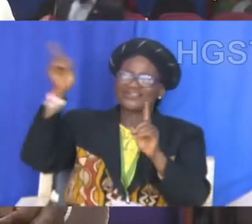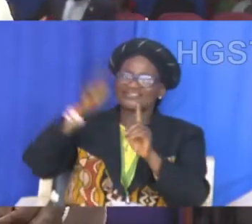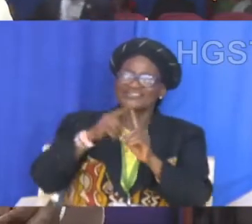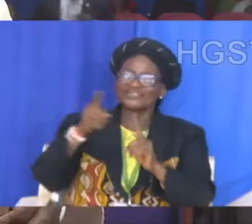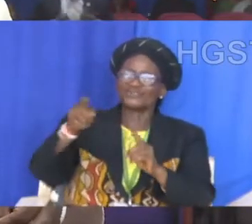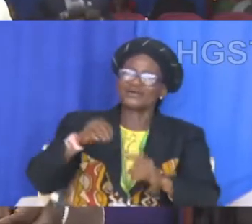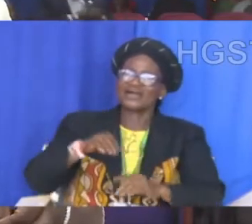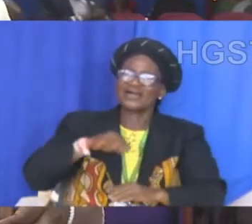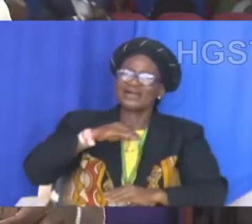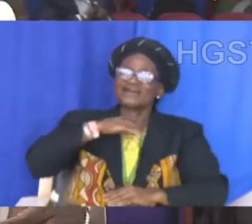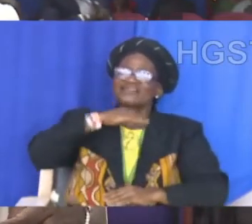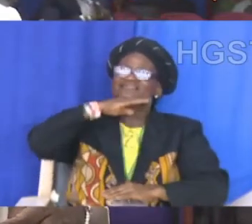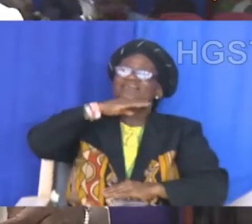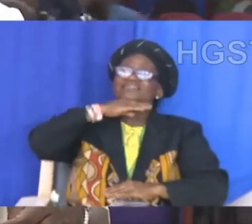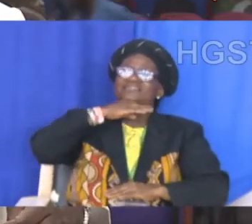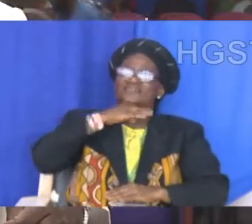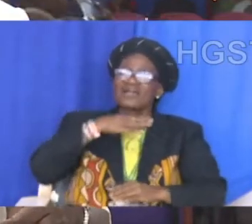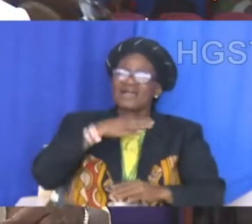on Friday. Or